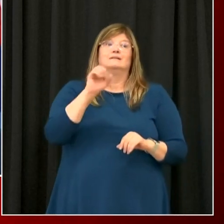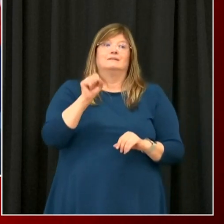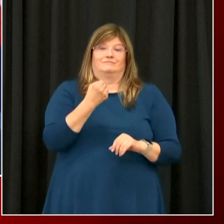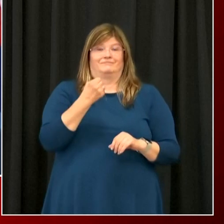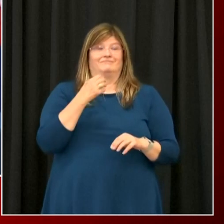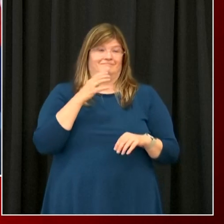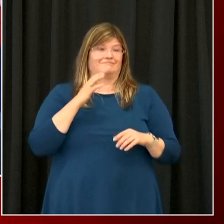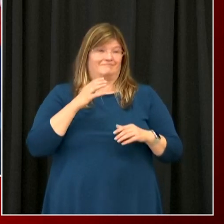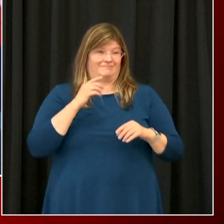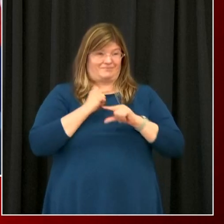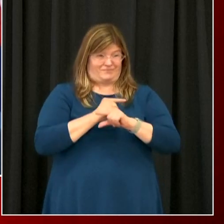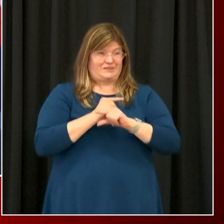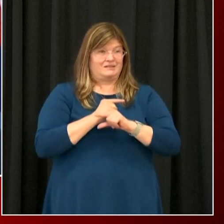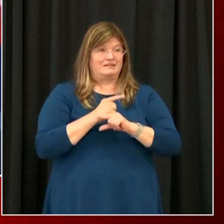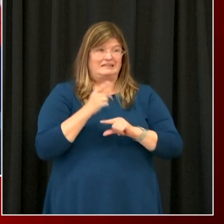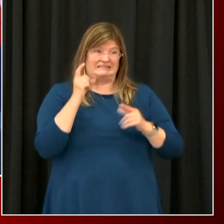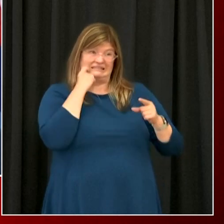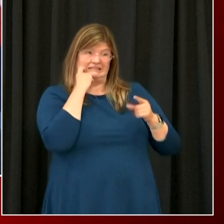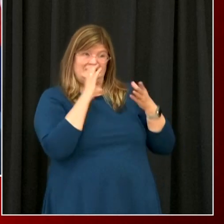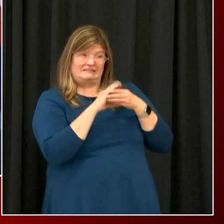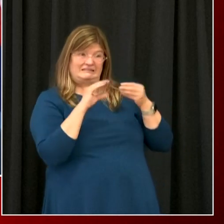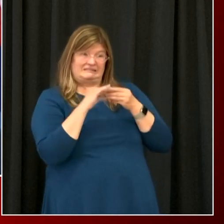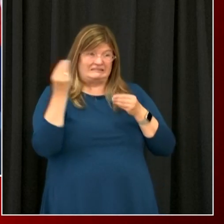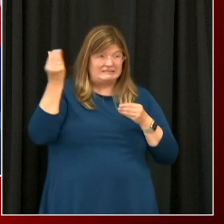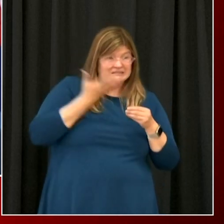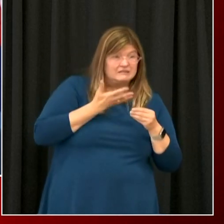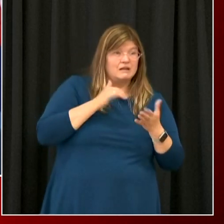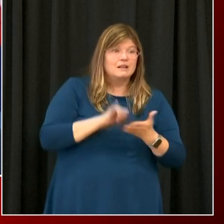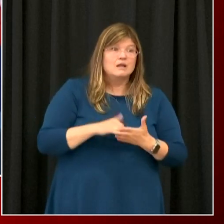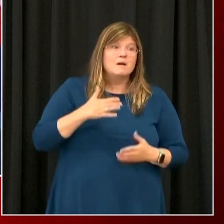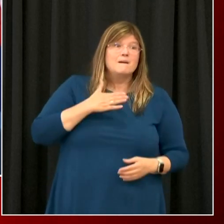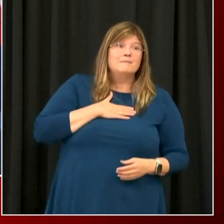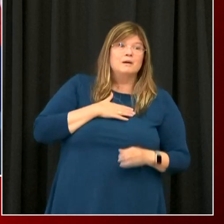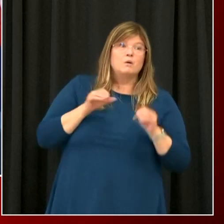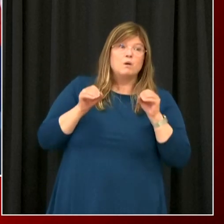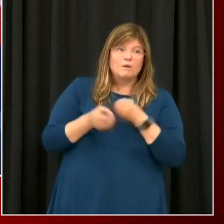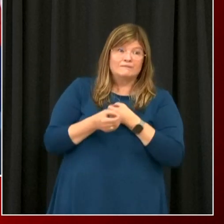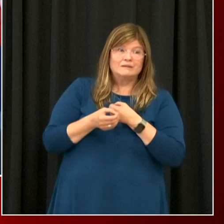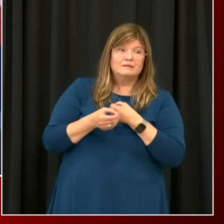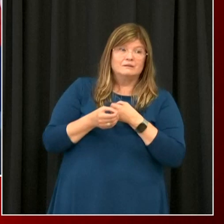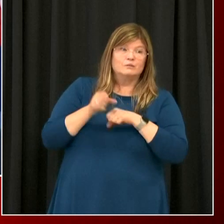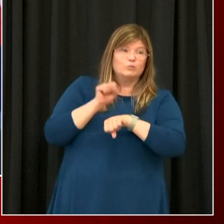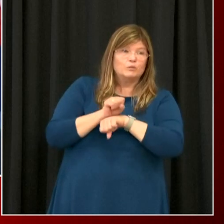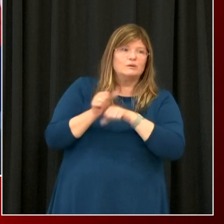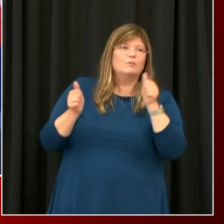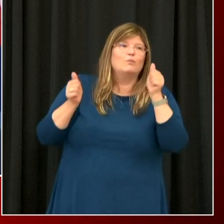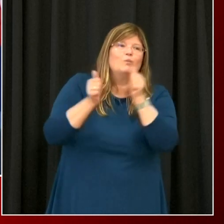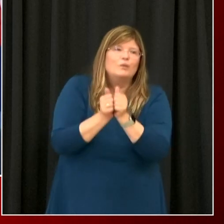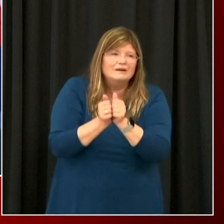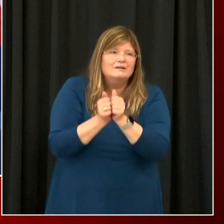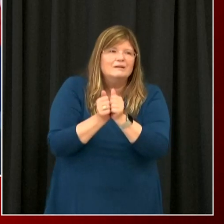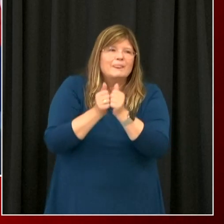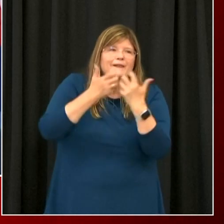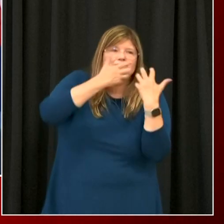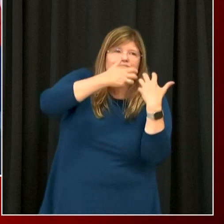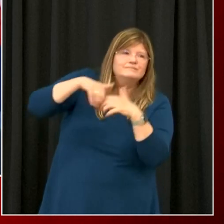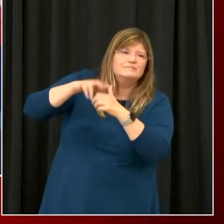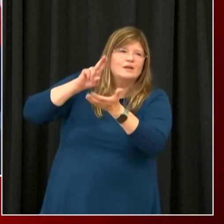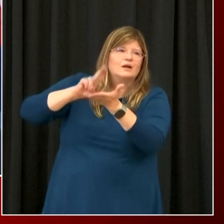briefed me that his office was working with contractual arrangements with the